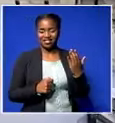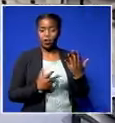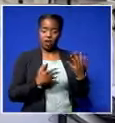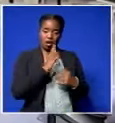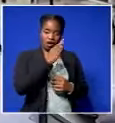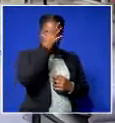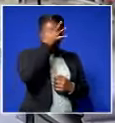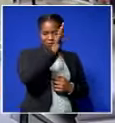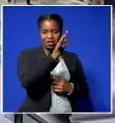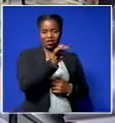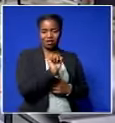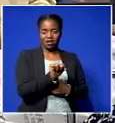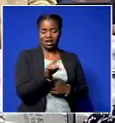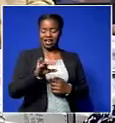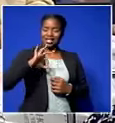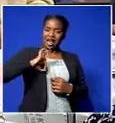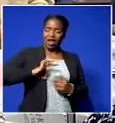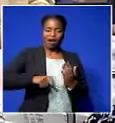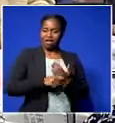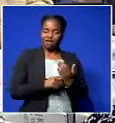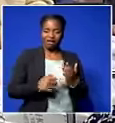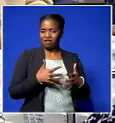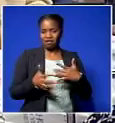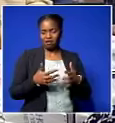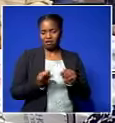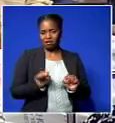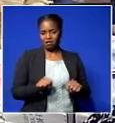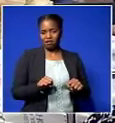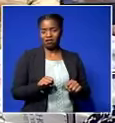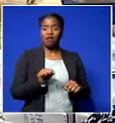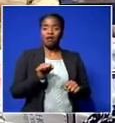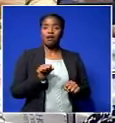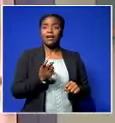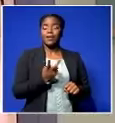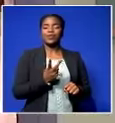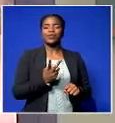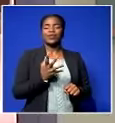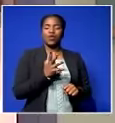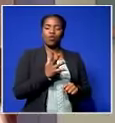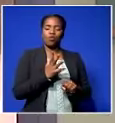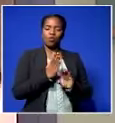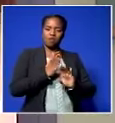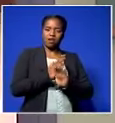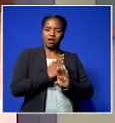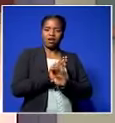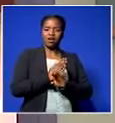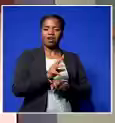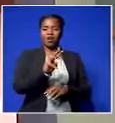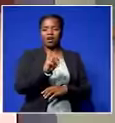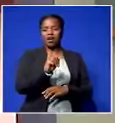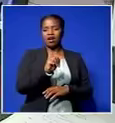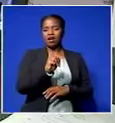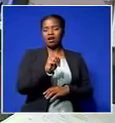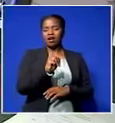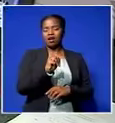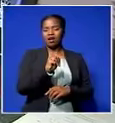they pay their taxes in their salaries, and then when they elect to pay for medical aid services from medical